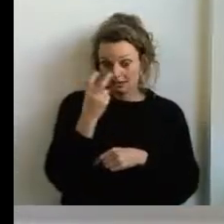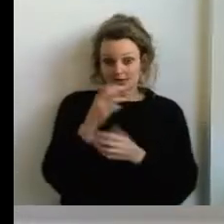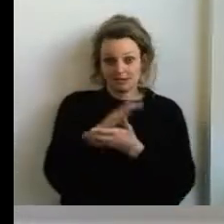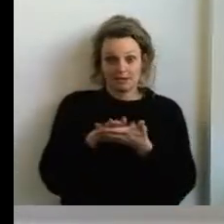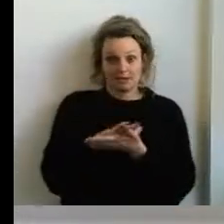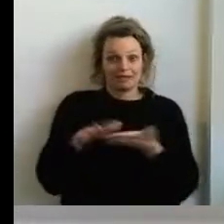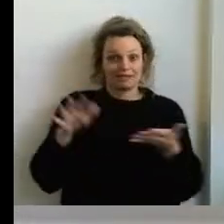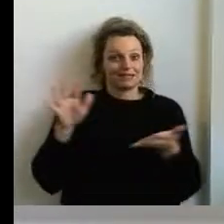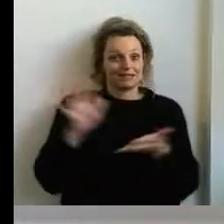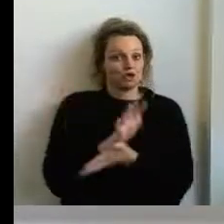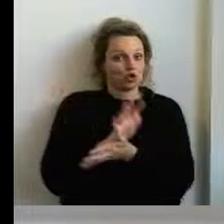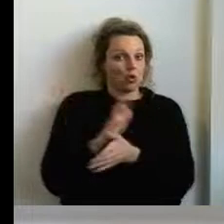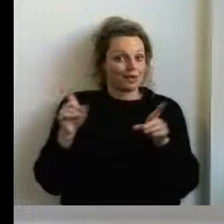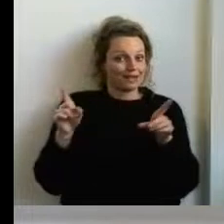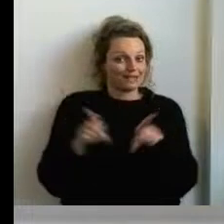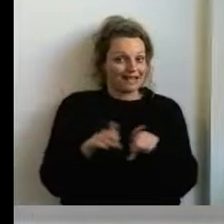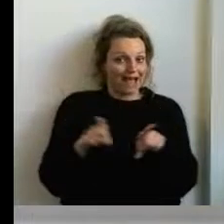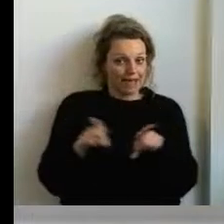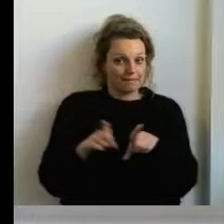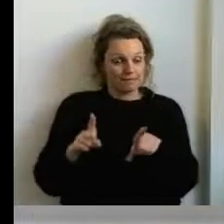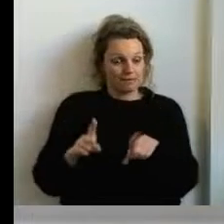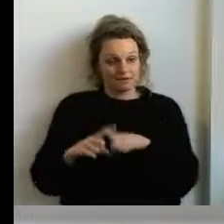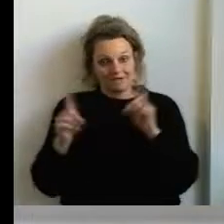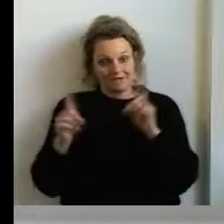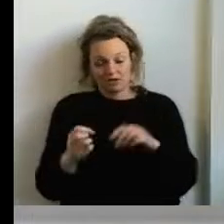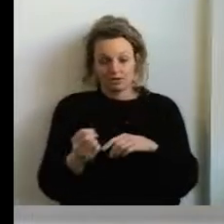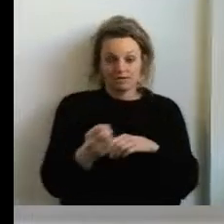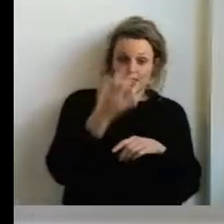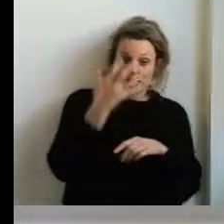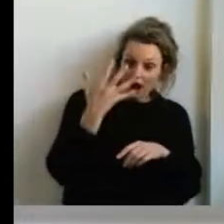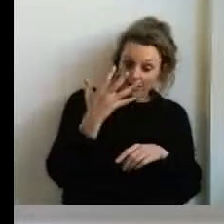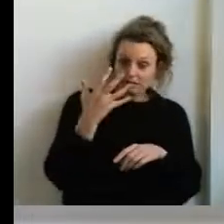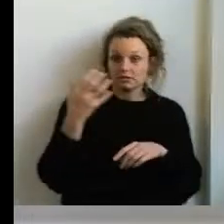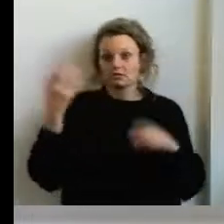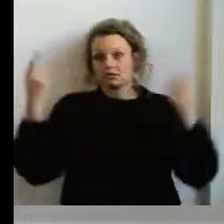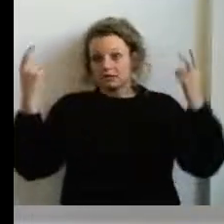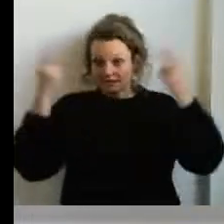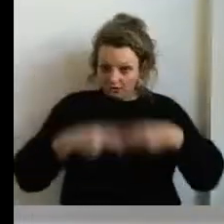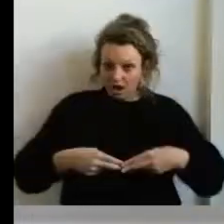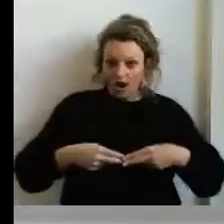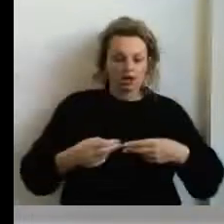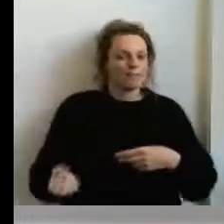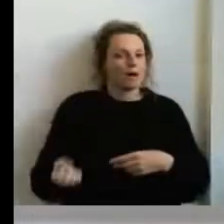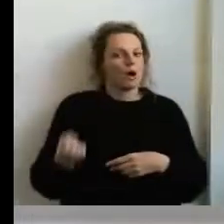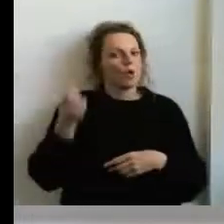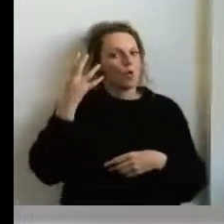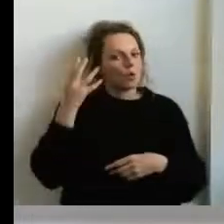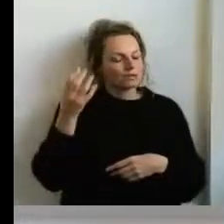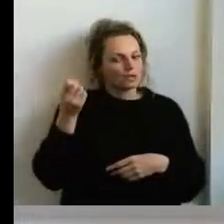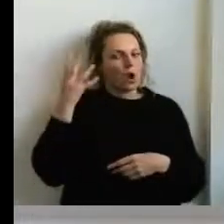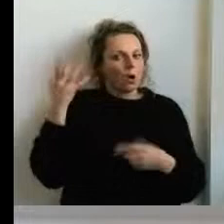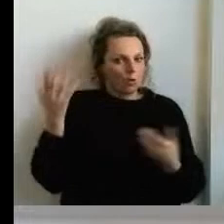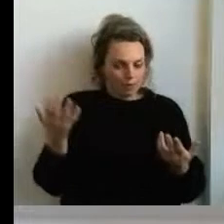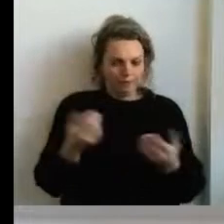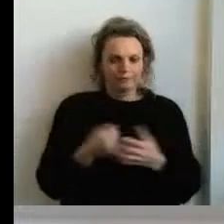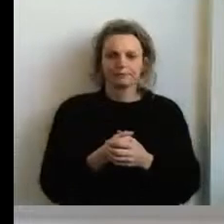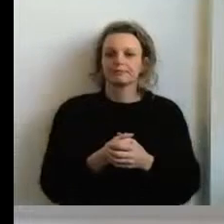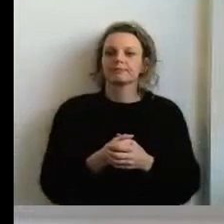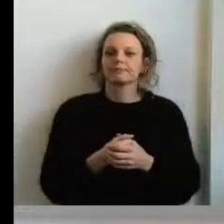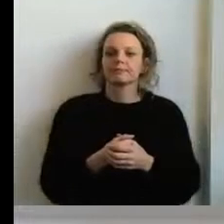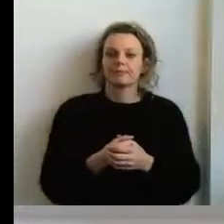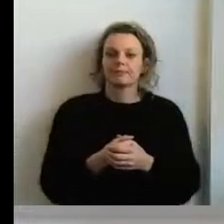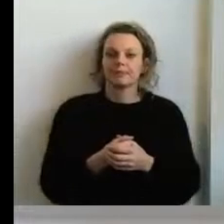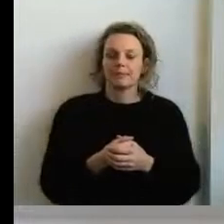enjoy the same difference of the light and dark themes audibly. It's really humbling to be able